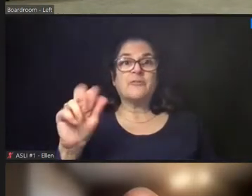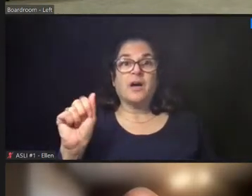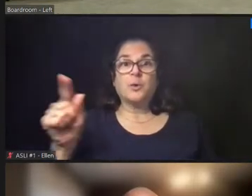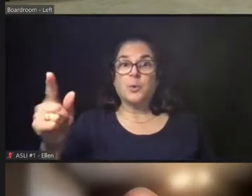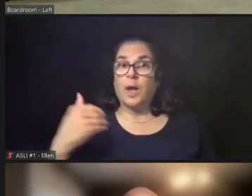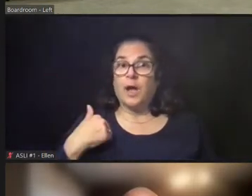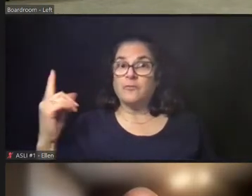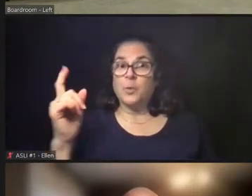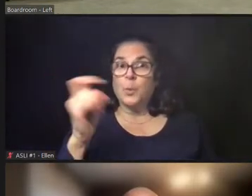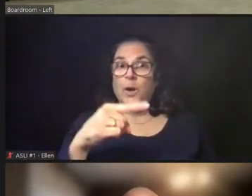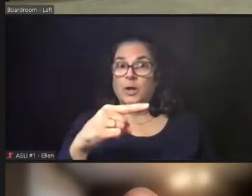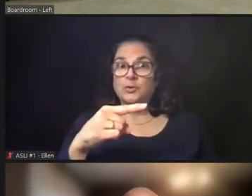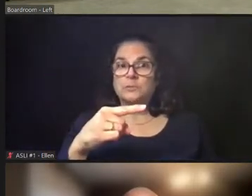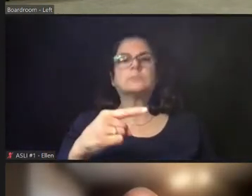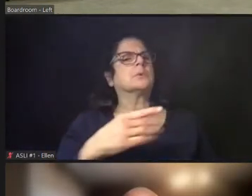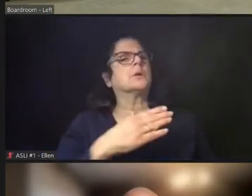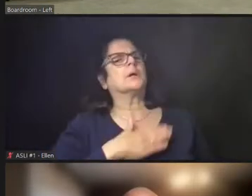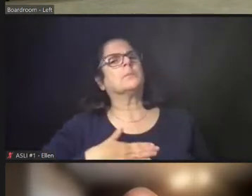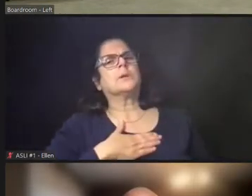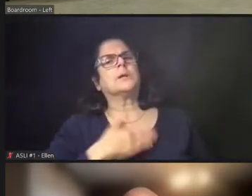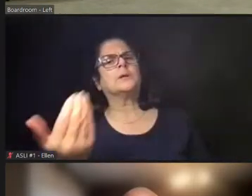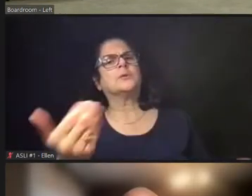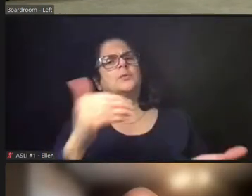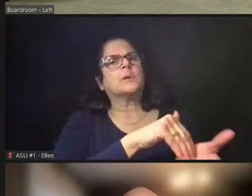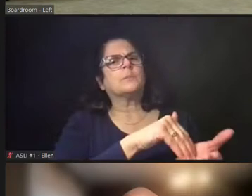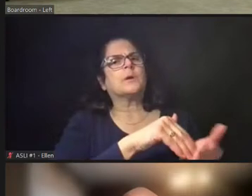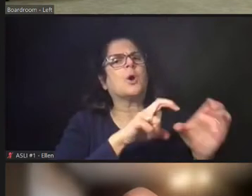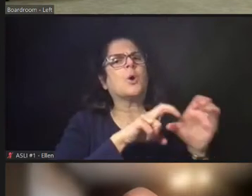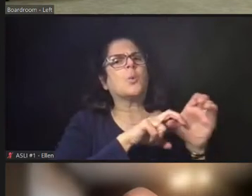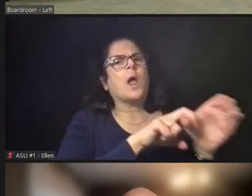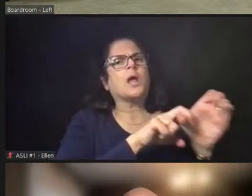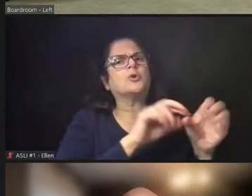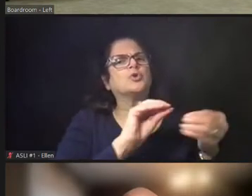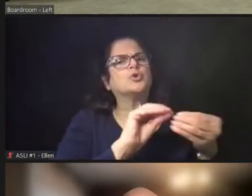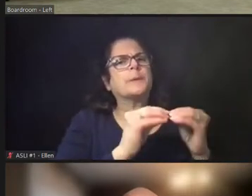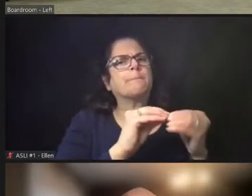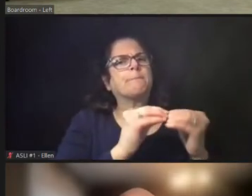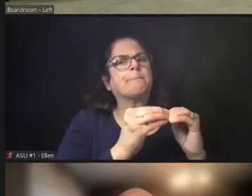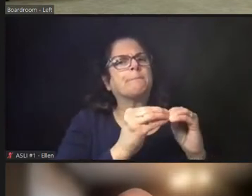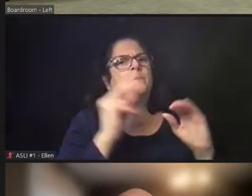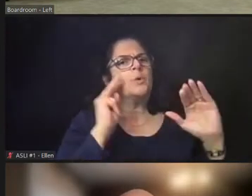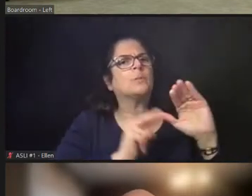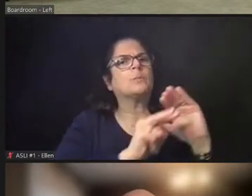Can you repeat, okay, the ridership, okay, that you projected?